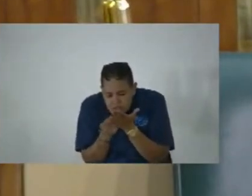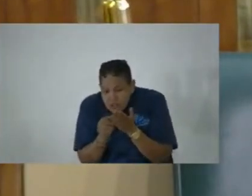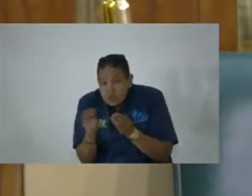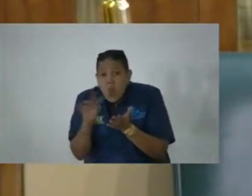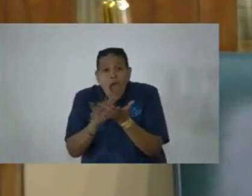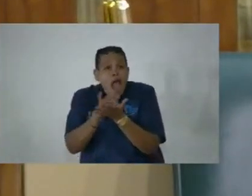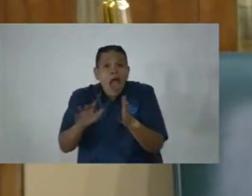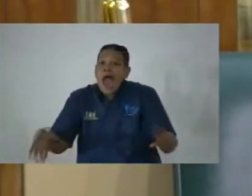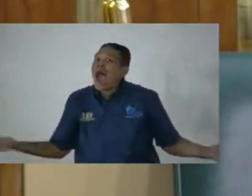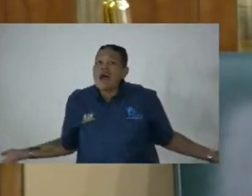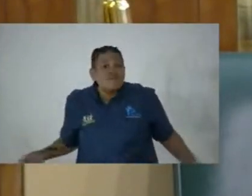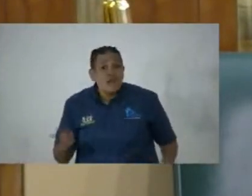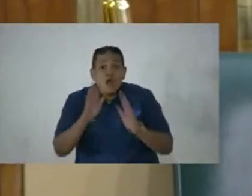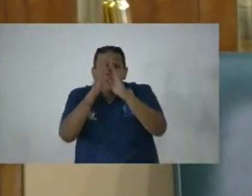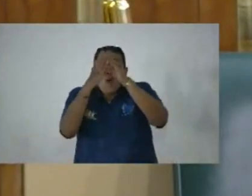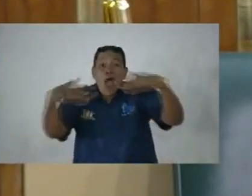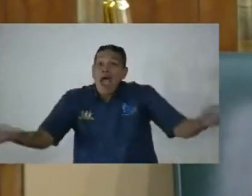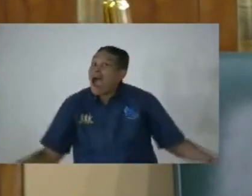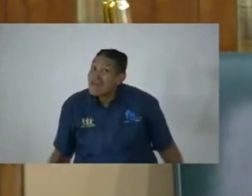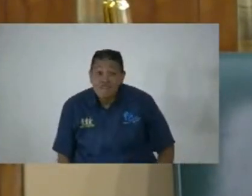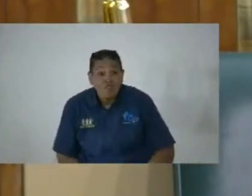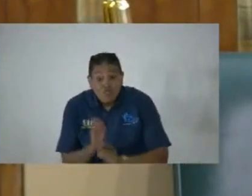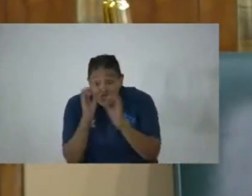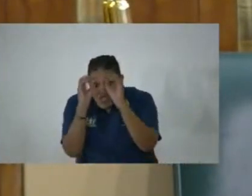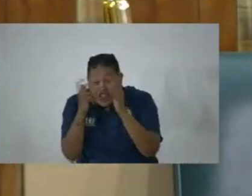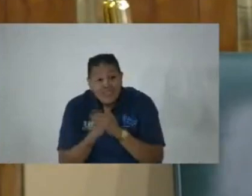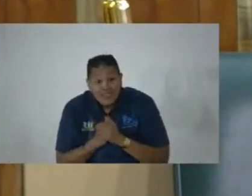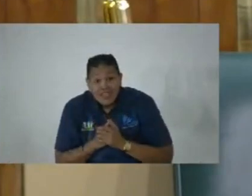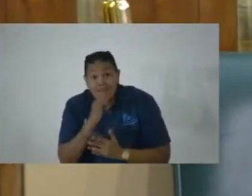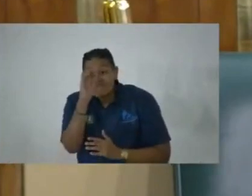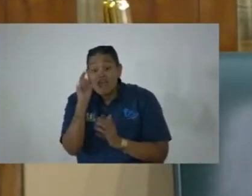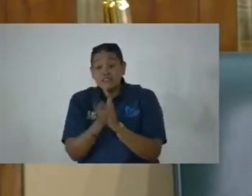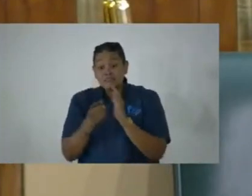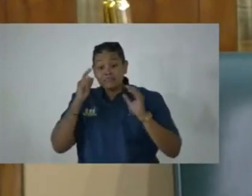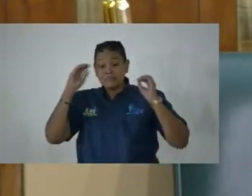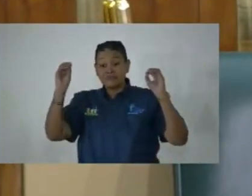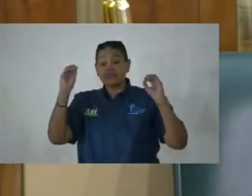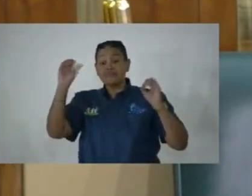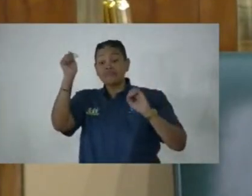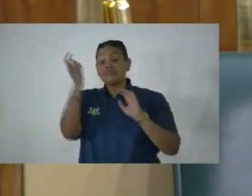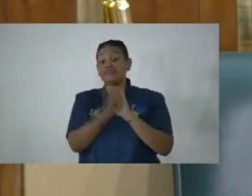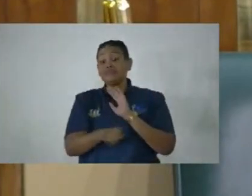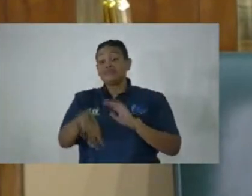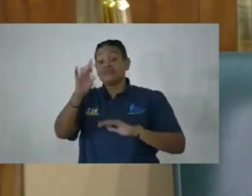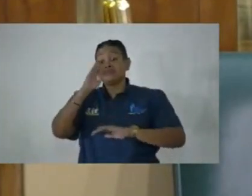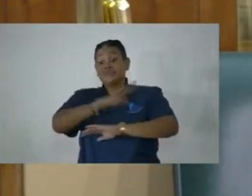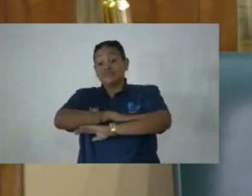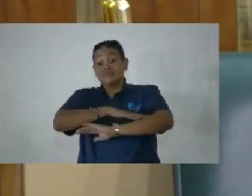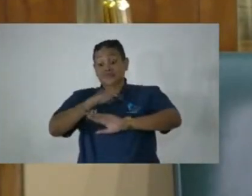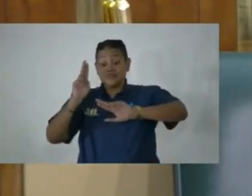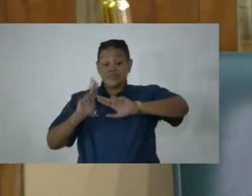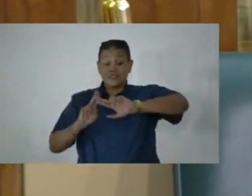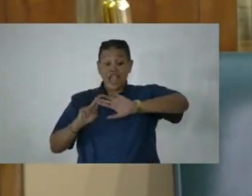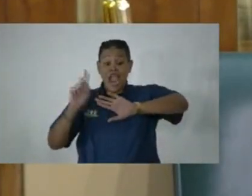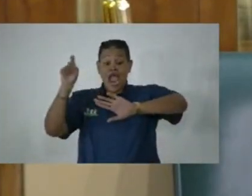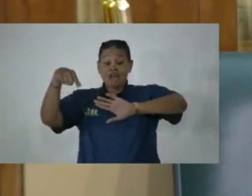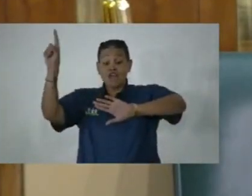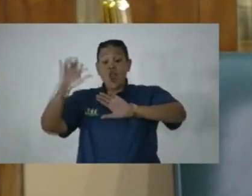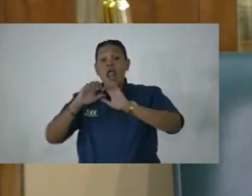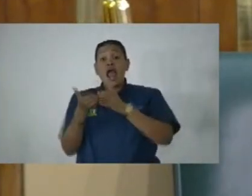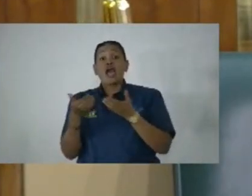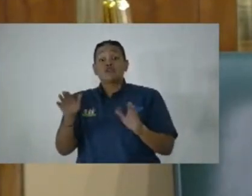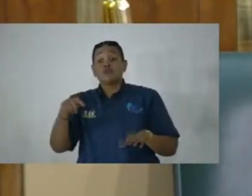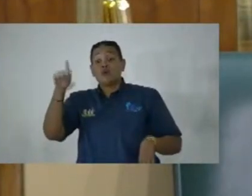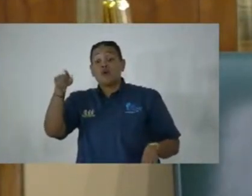calculator. They had no book. First of all, the 40 minutes you had to teach, 10 minutes was to find a desk or a chair. They had to go to the class that went